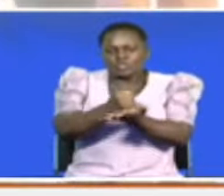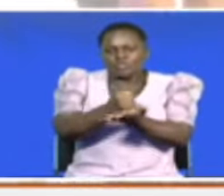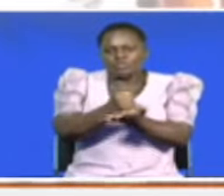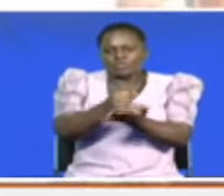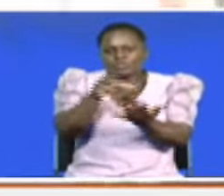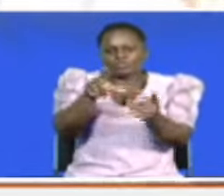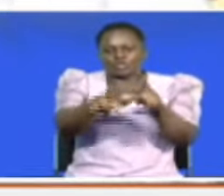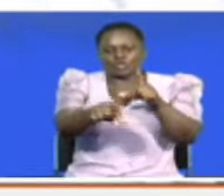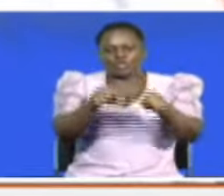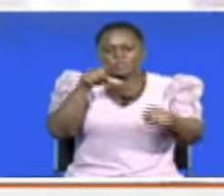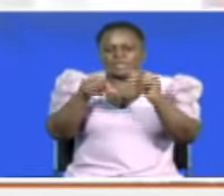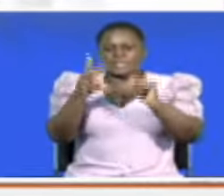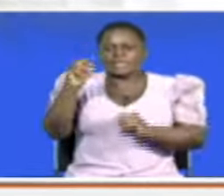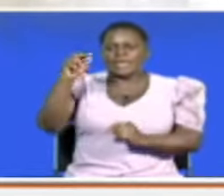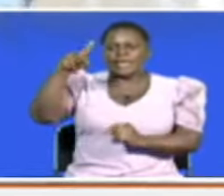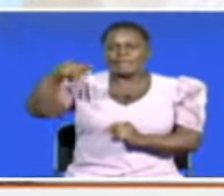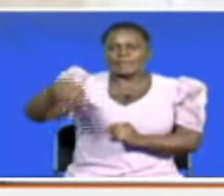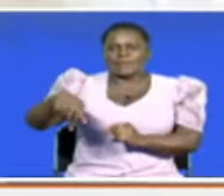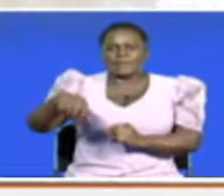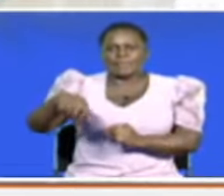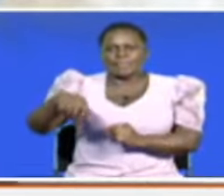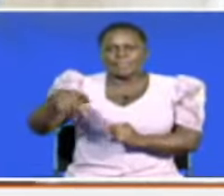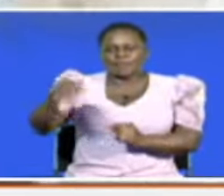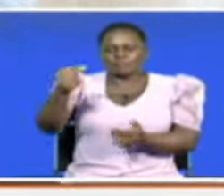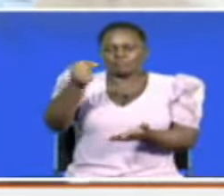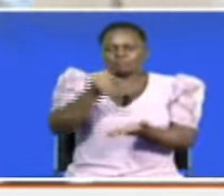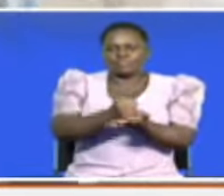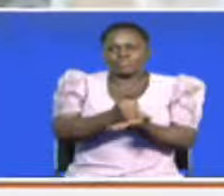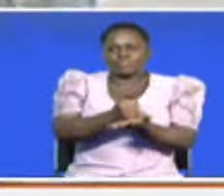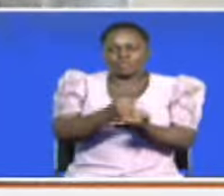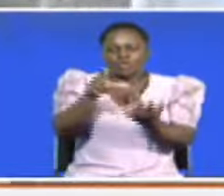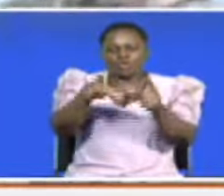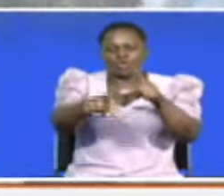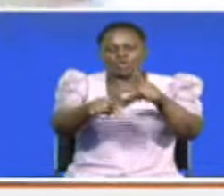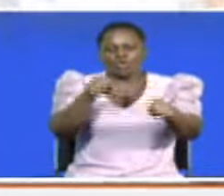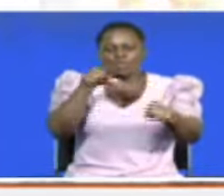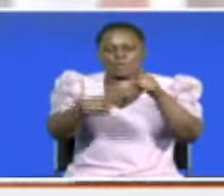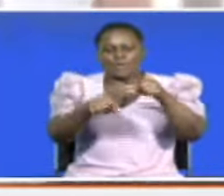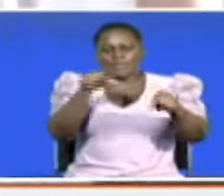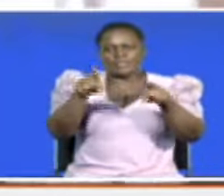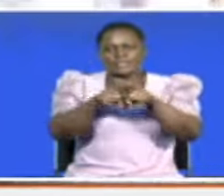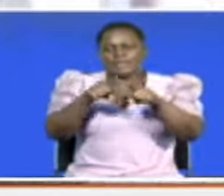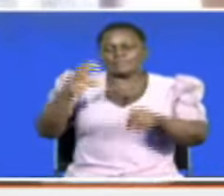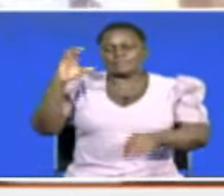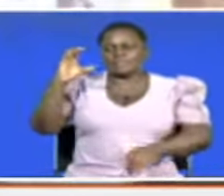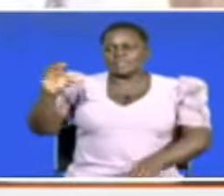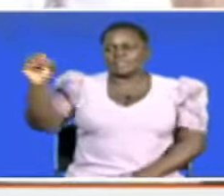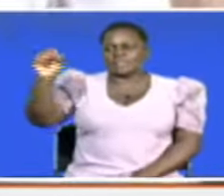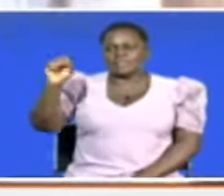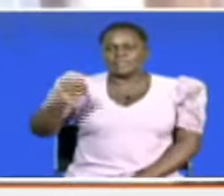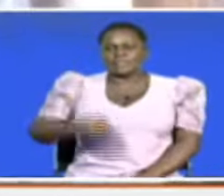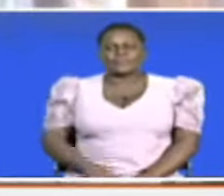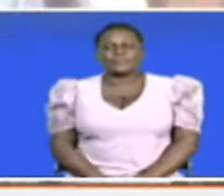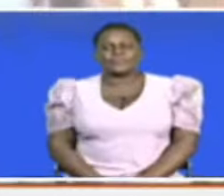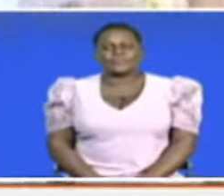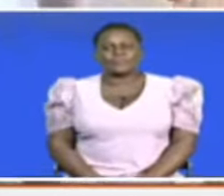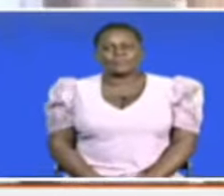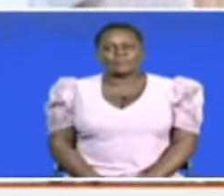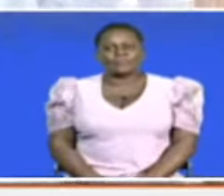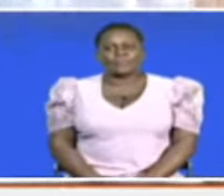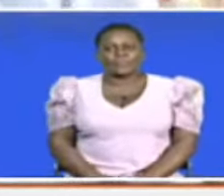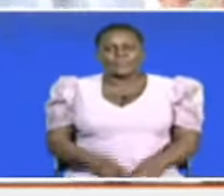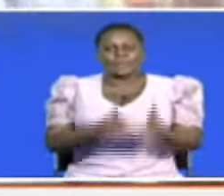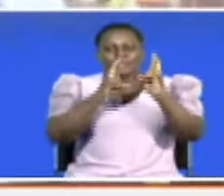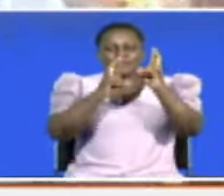of nominated Member of Parliament whose occupier was nominated as a cabinet secretary.